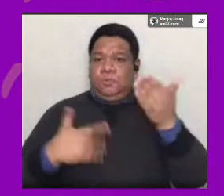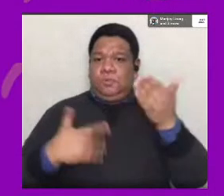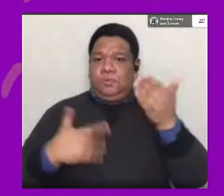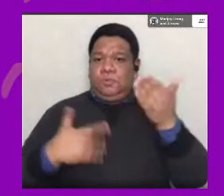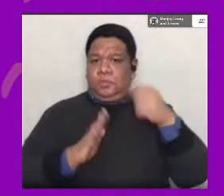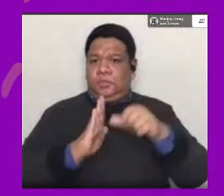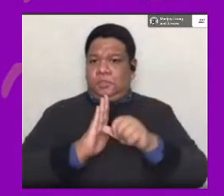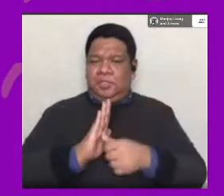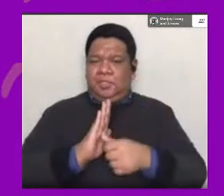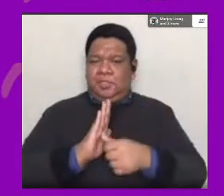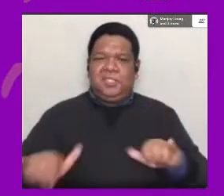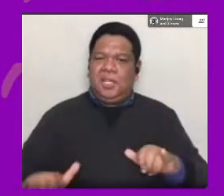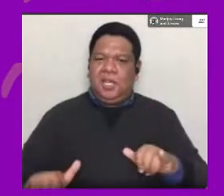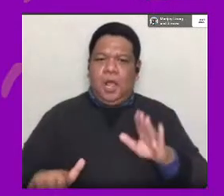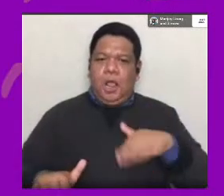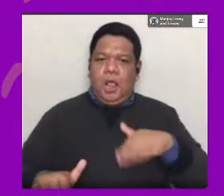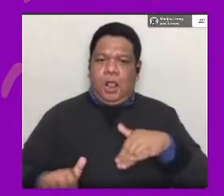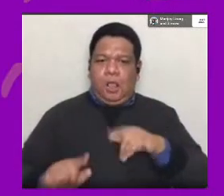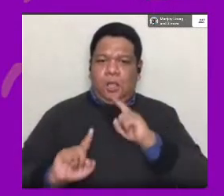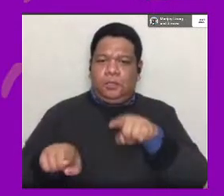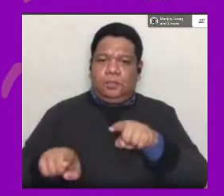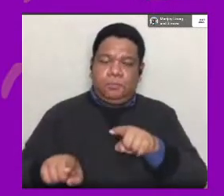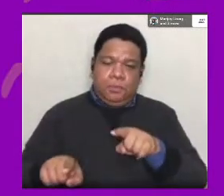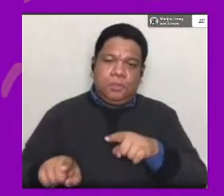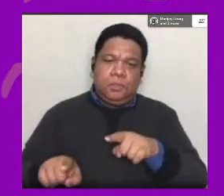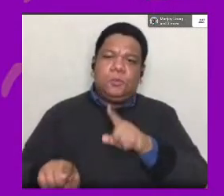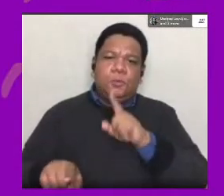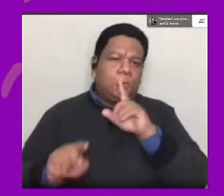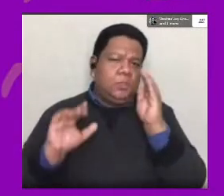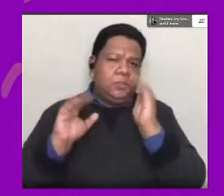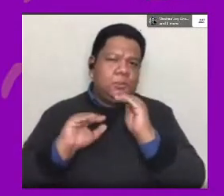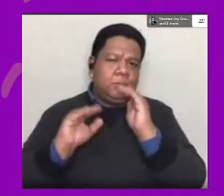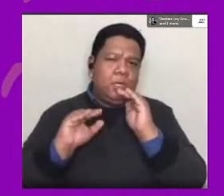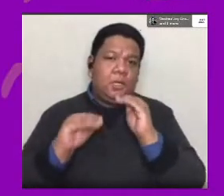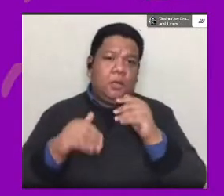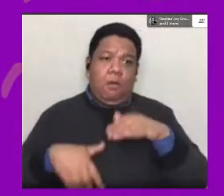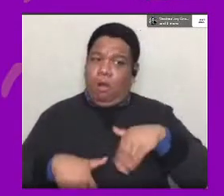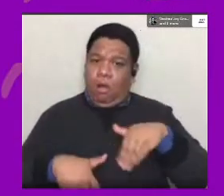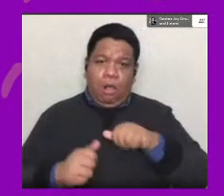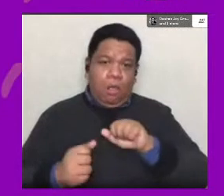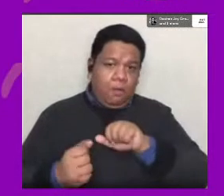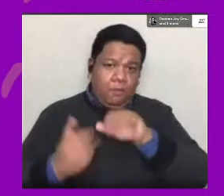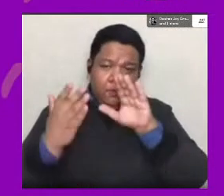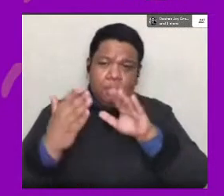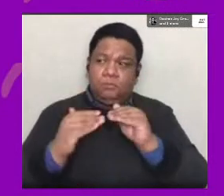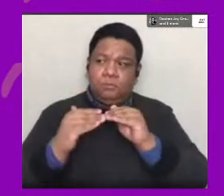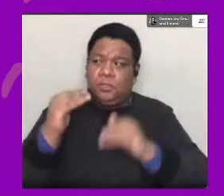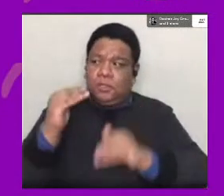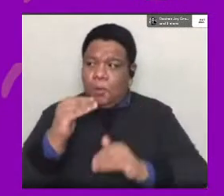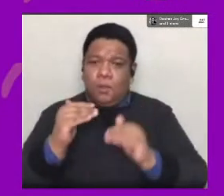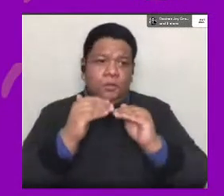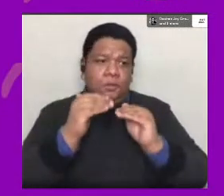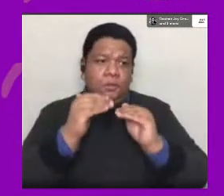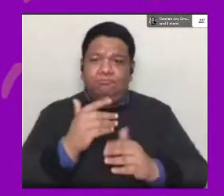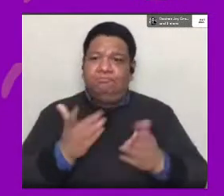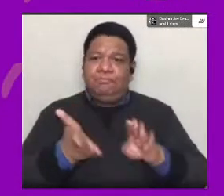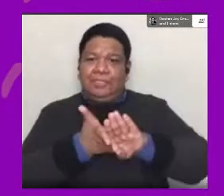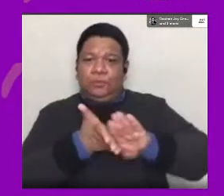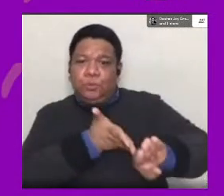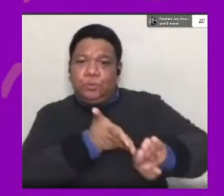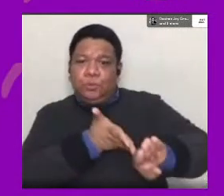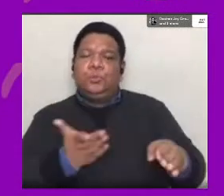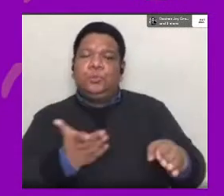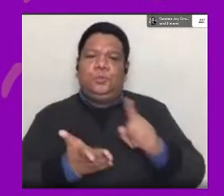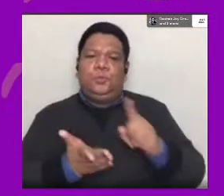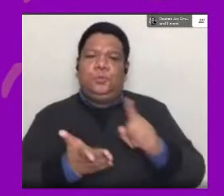remained unaddressed. It is expected that these unaddressed inequalities and exclusions would